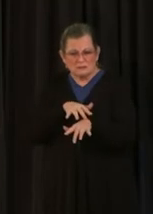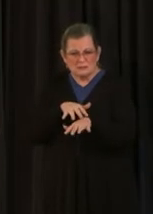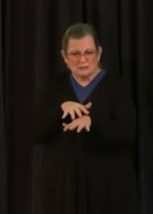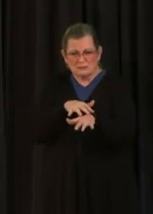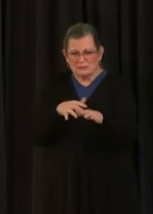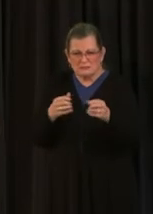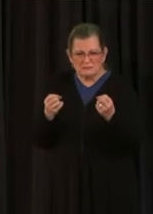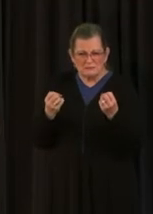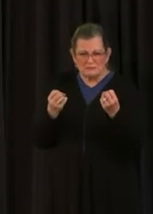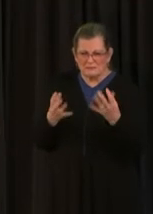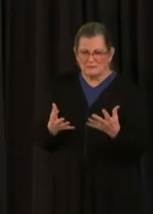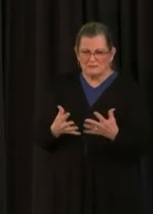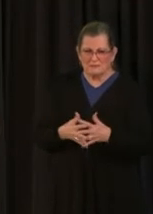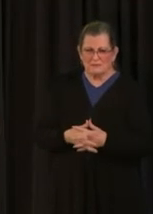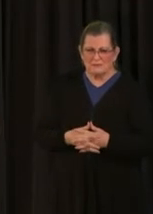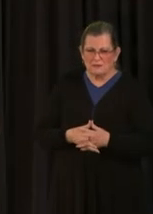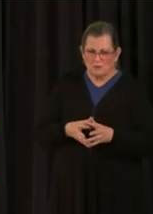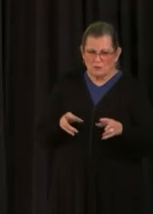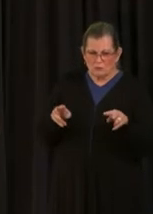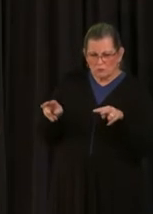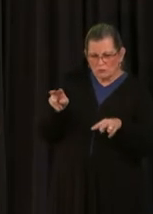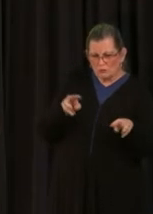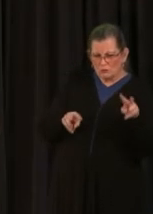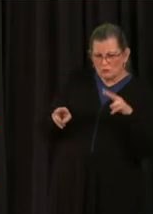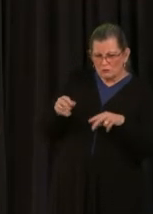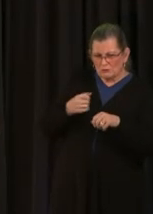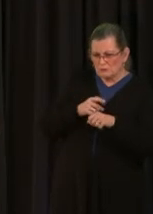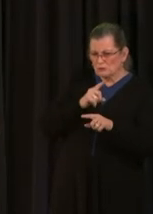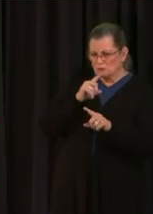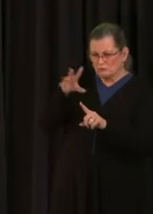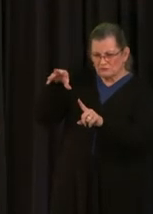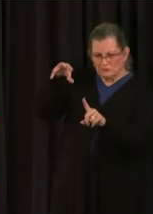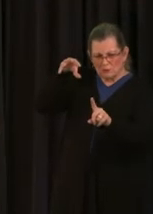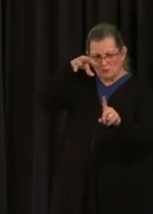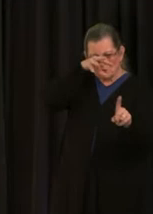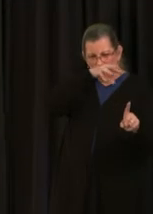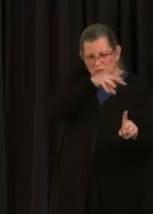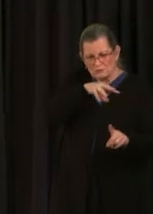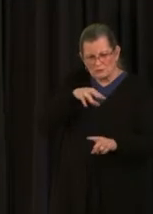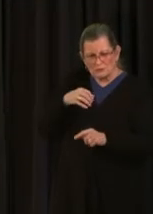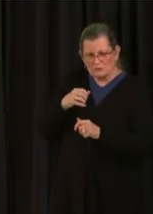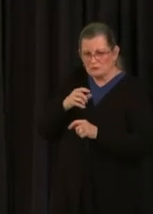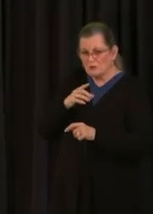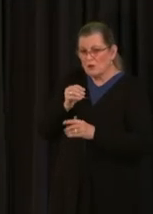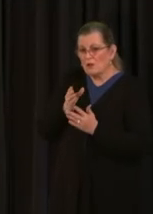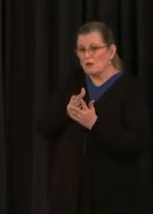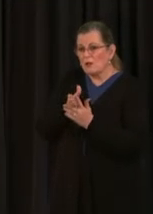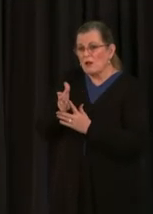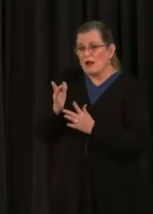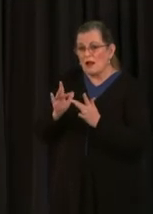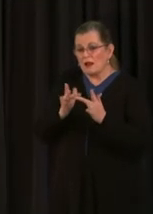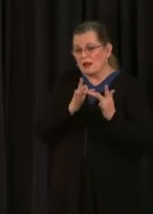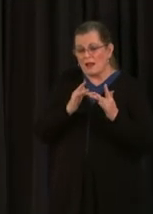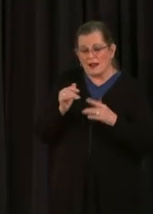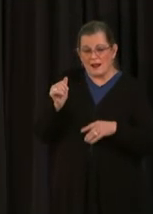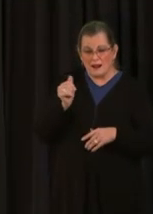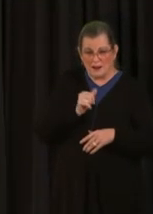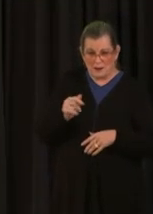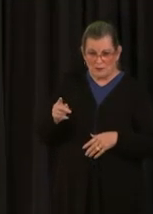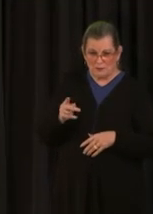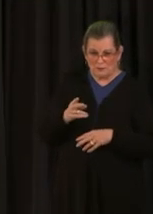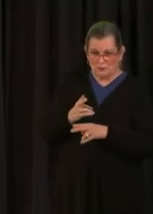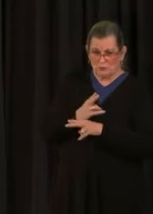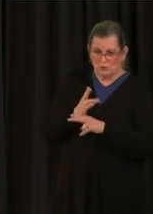maintain the capacity for spot cleaning and disinfection. If we receive a report of an individual